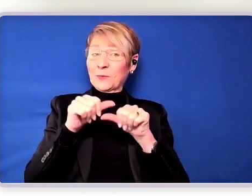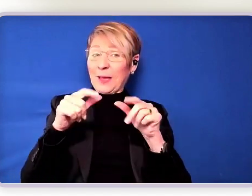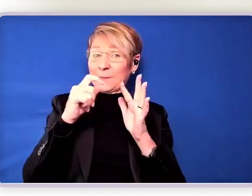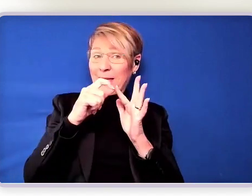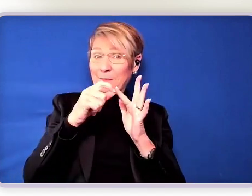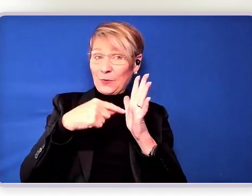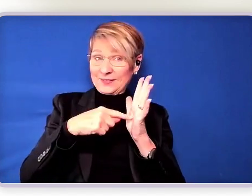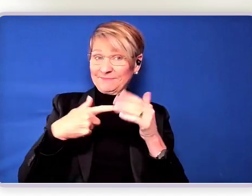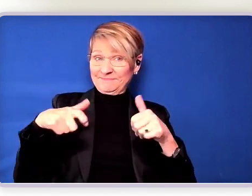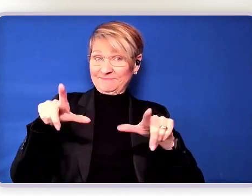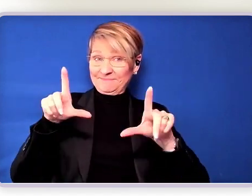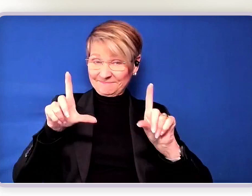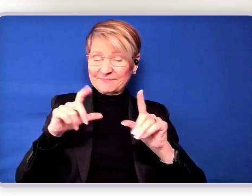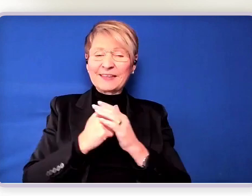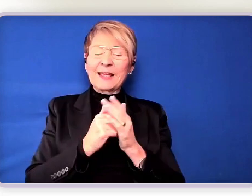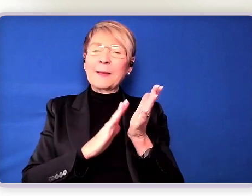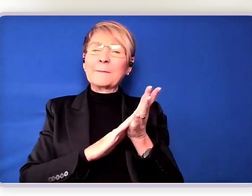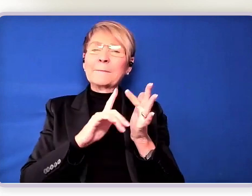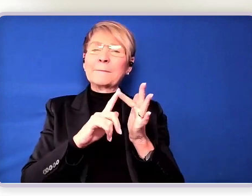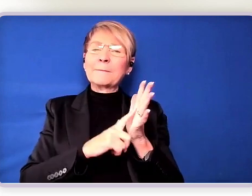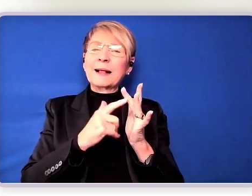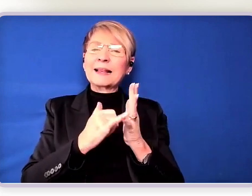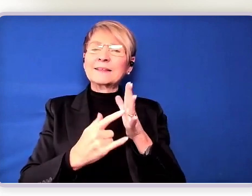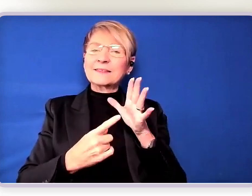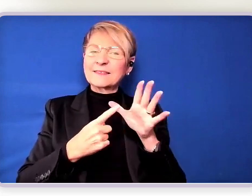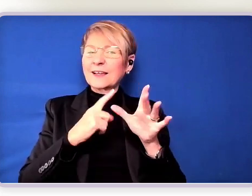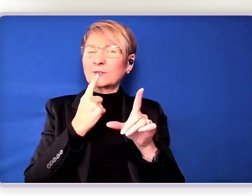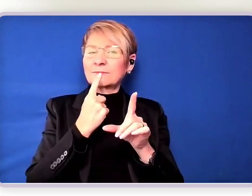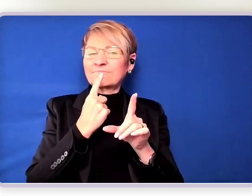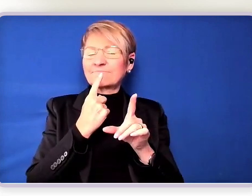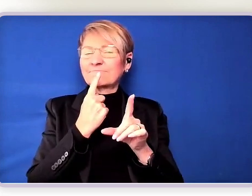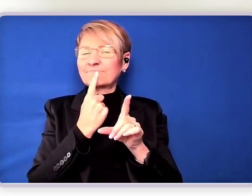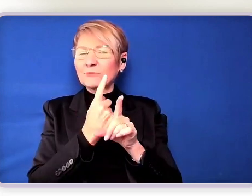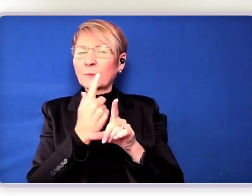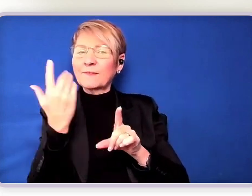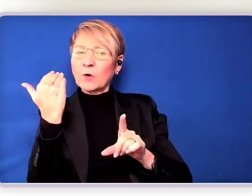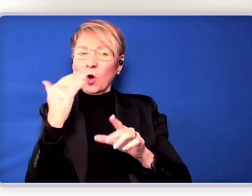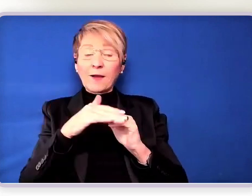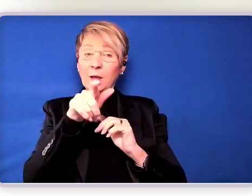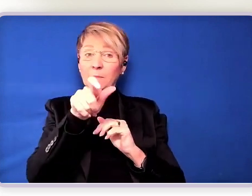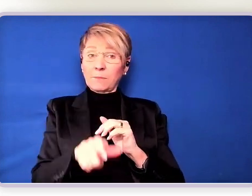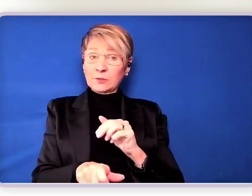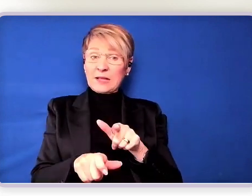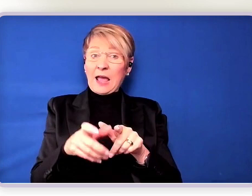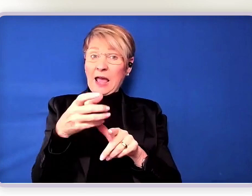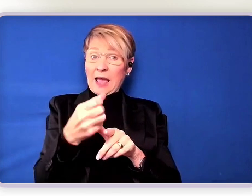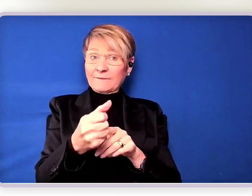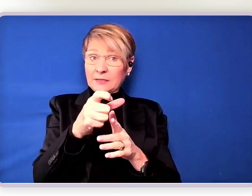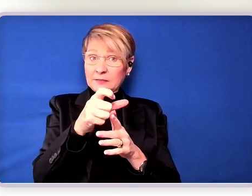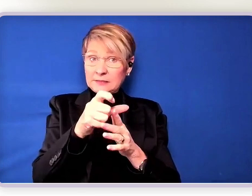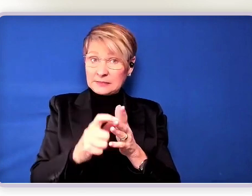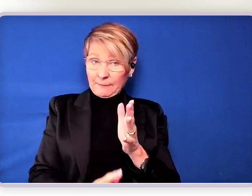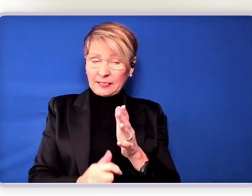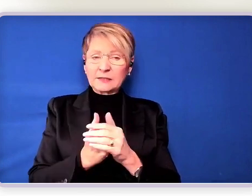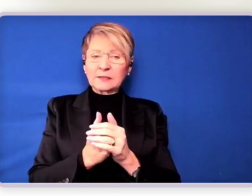Melissa said, we're talking about when treatment of a person with a disability is just